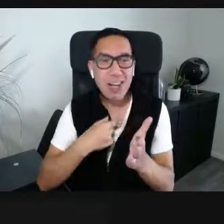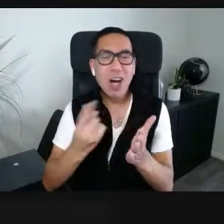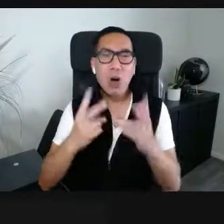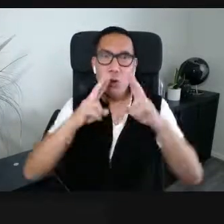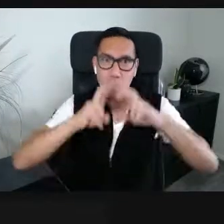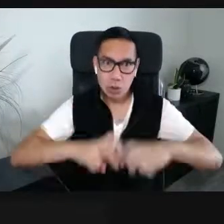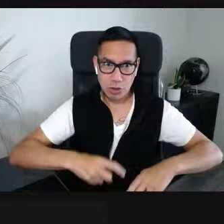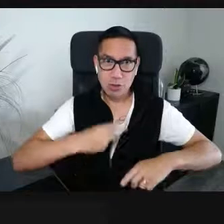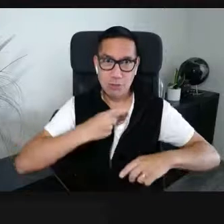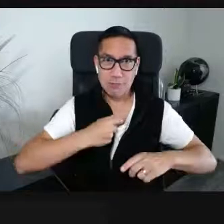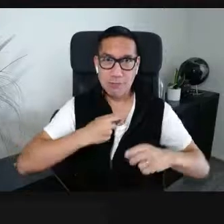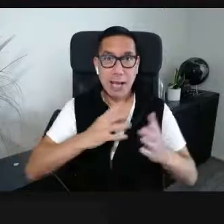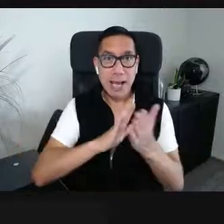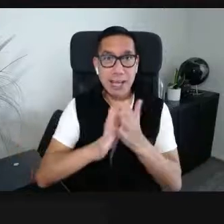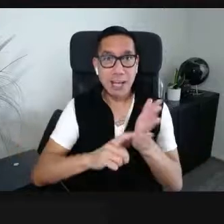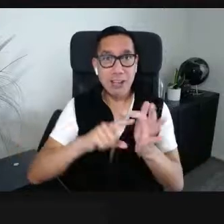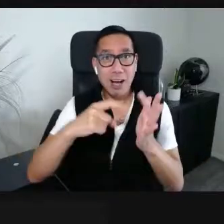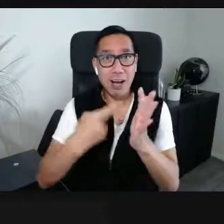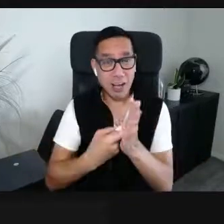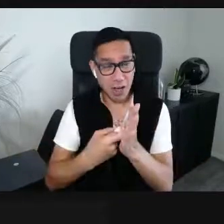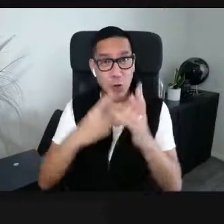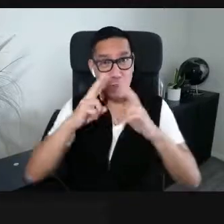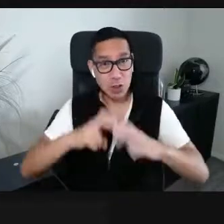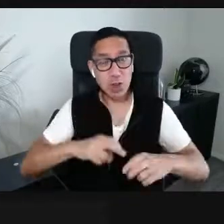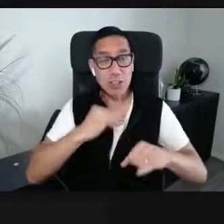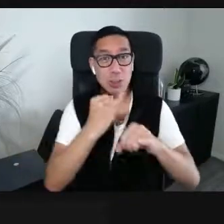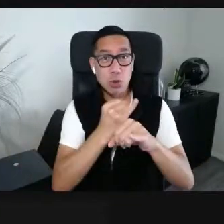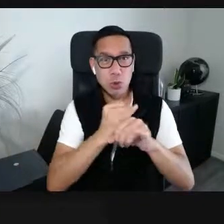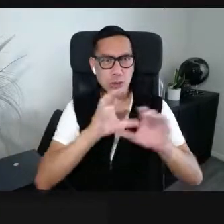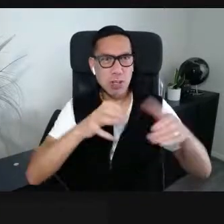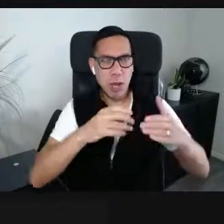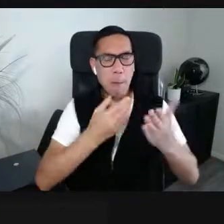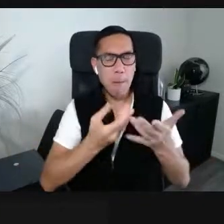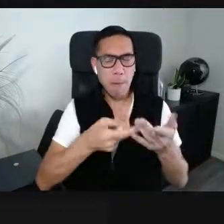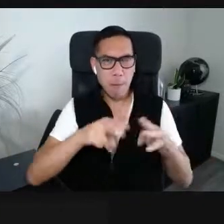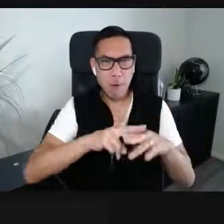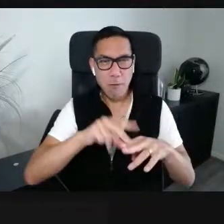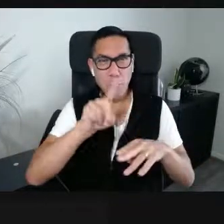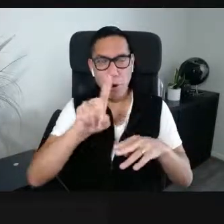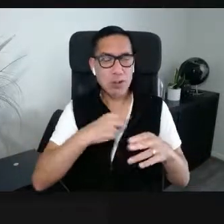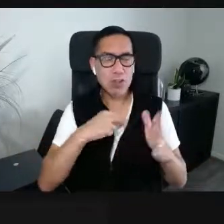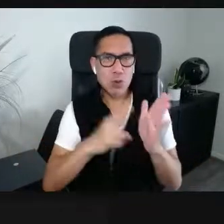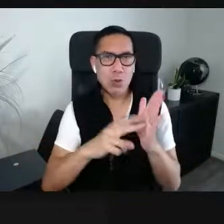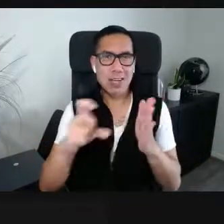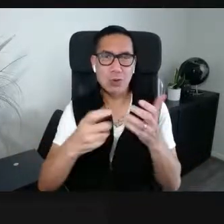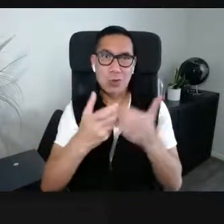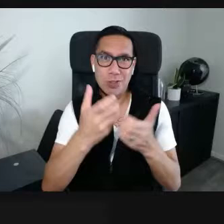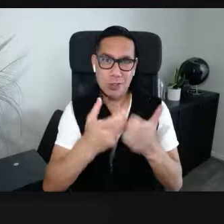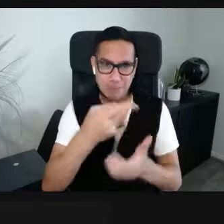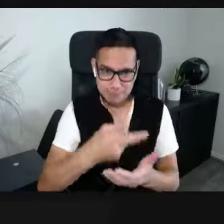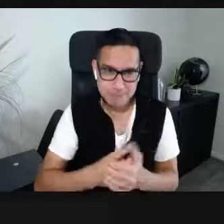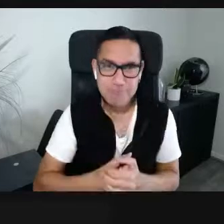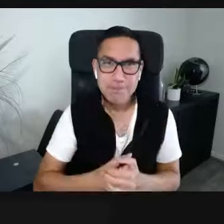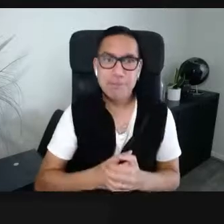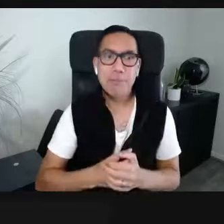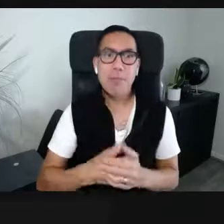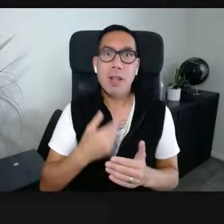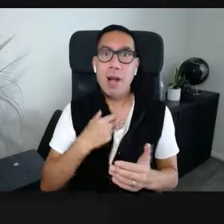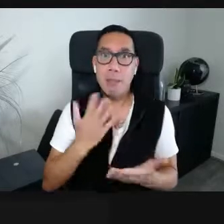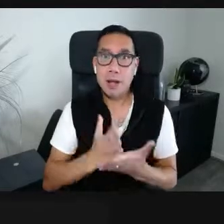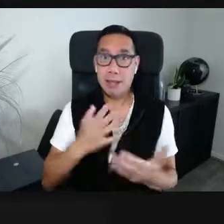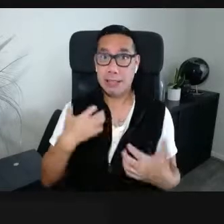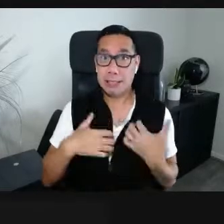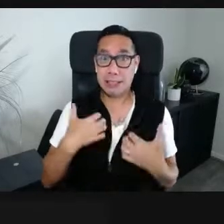Research Institute, part of the Uni of Newcastle, and we work with Hunter New England Health. I'm thrilled to be able to welcome you all